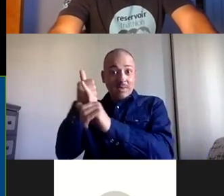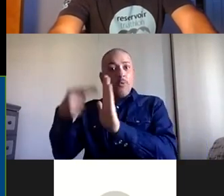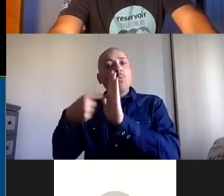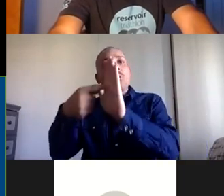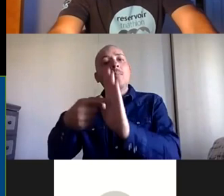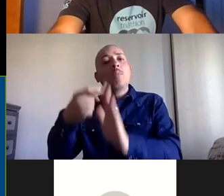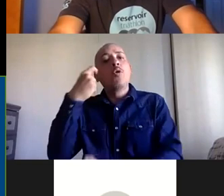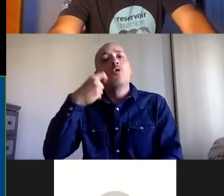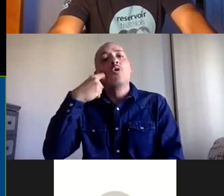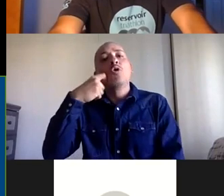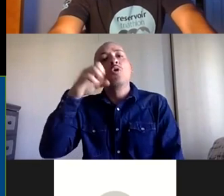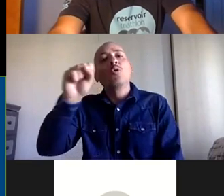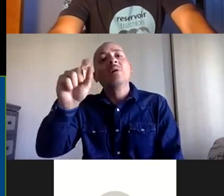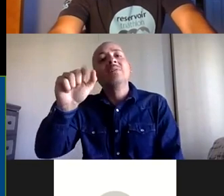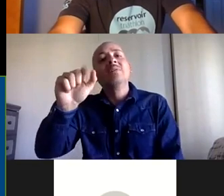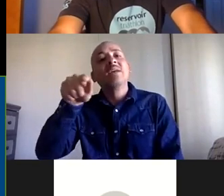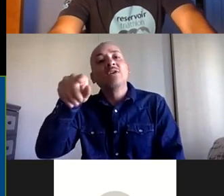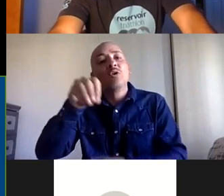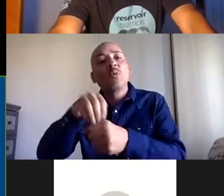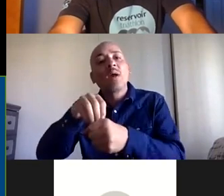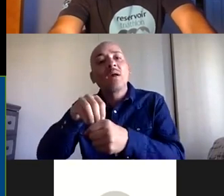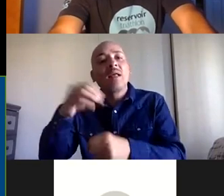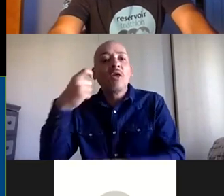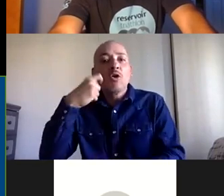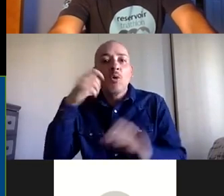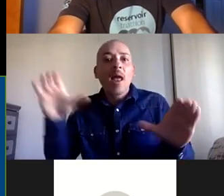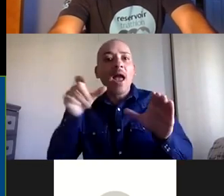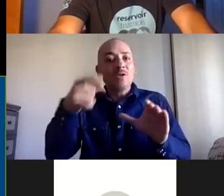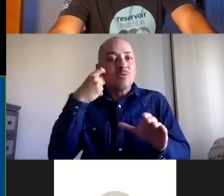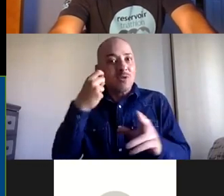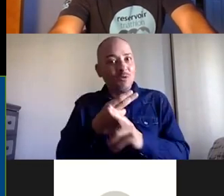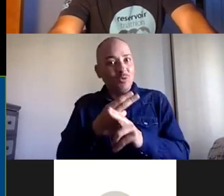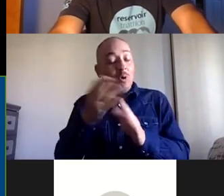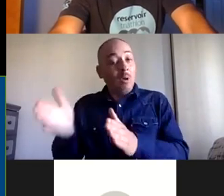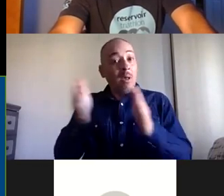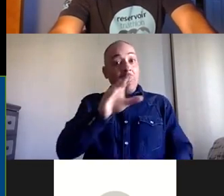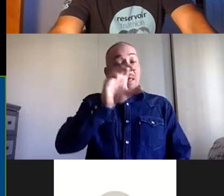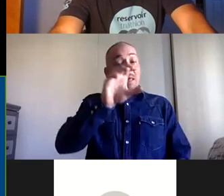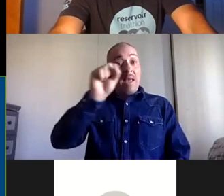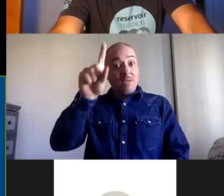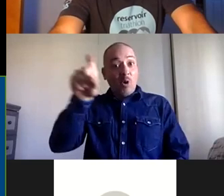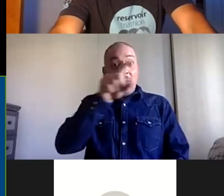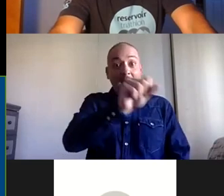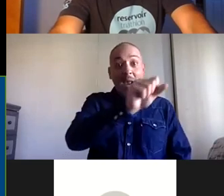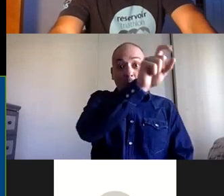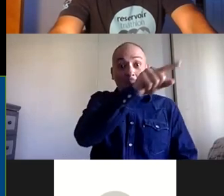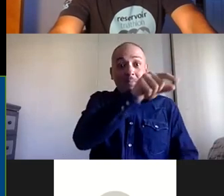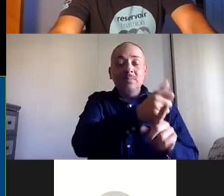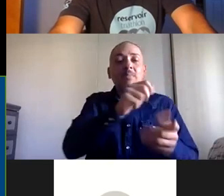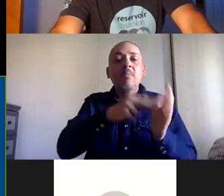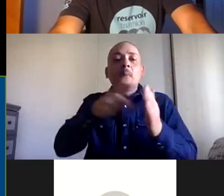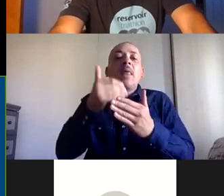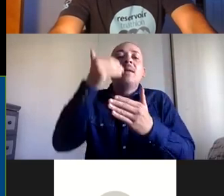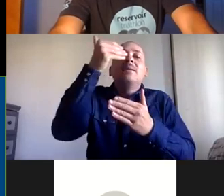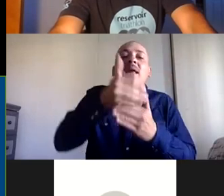the current state you're in and the current action that you took. And S prime and A prime represent the next state you